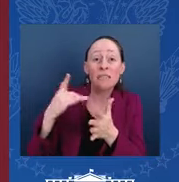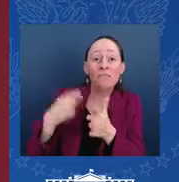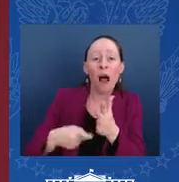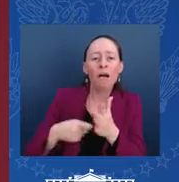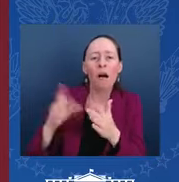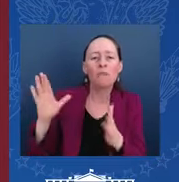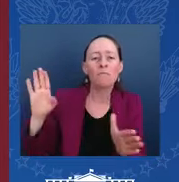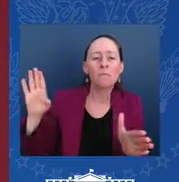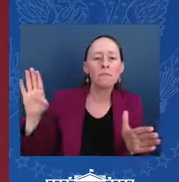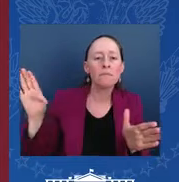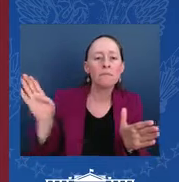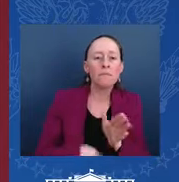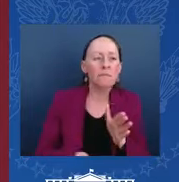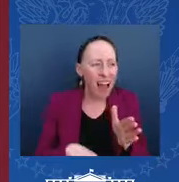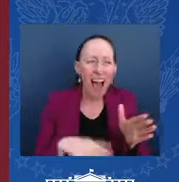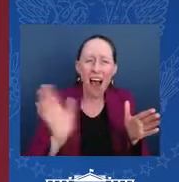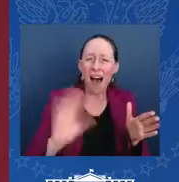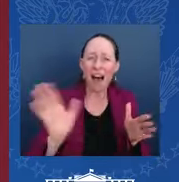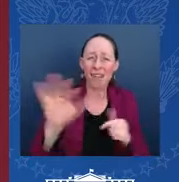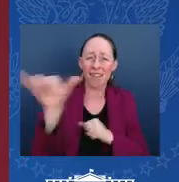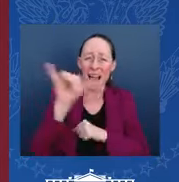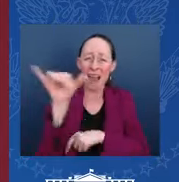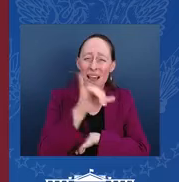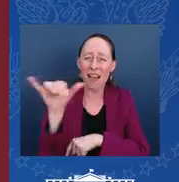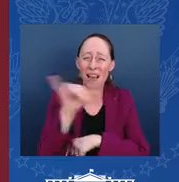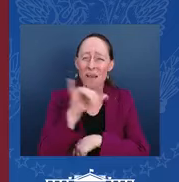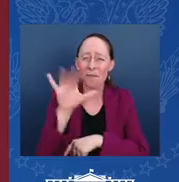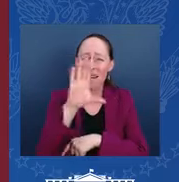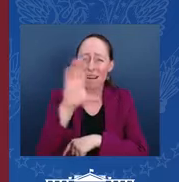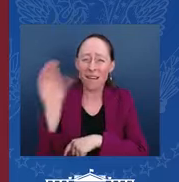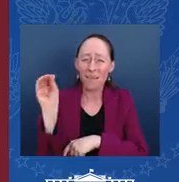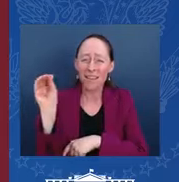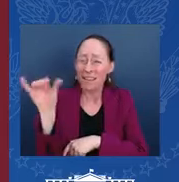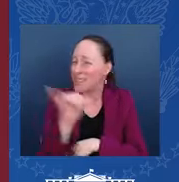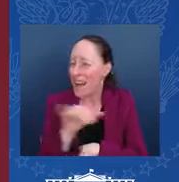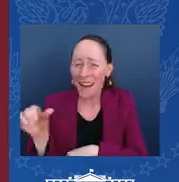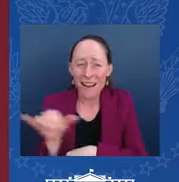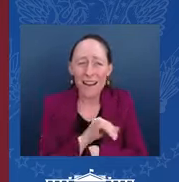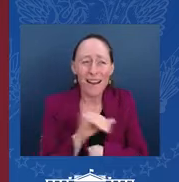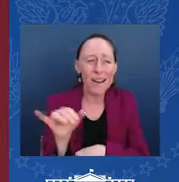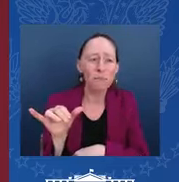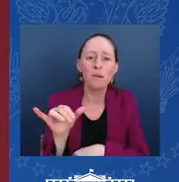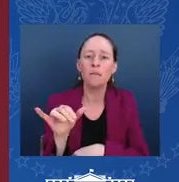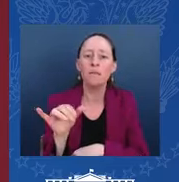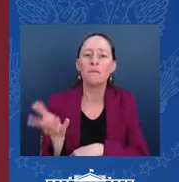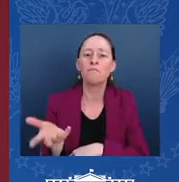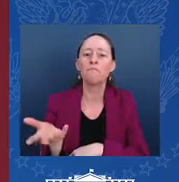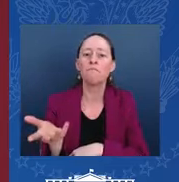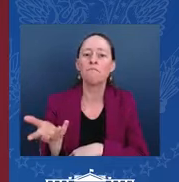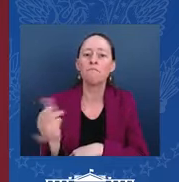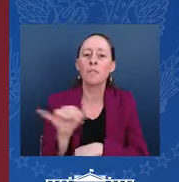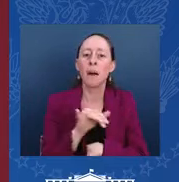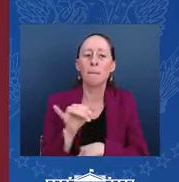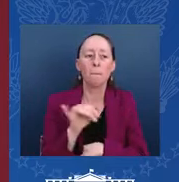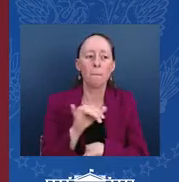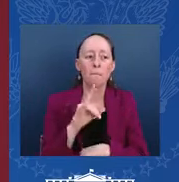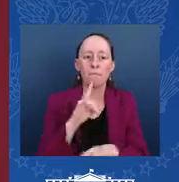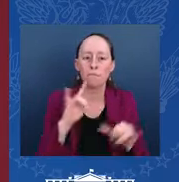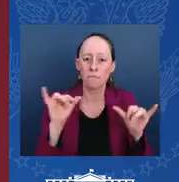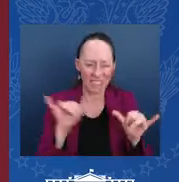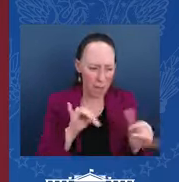drug made by the exact same pharmaceutical company. Same drug, same pharmaceutical